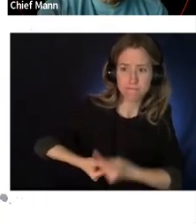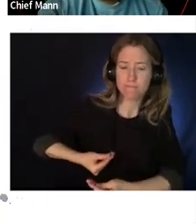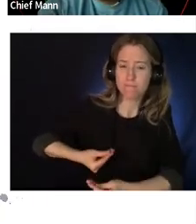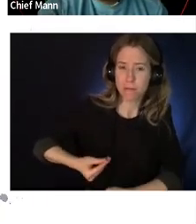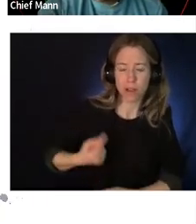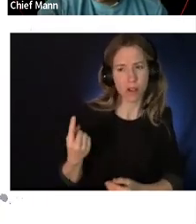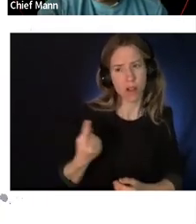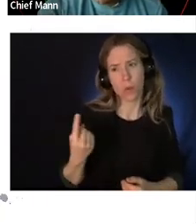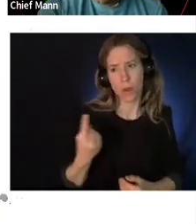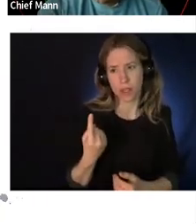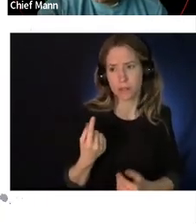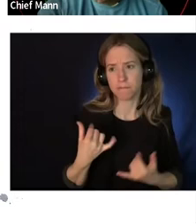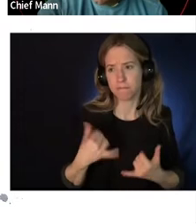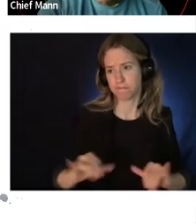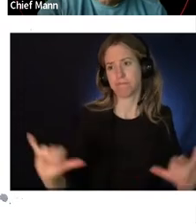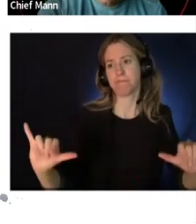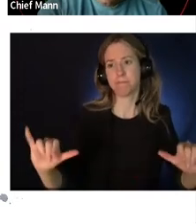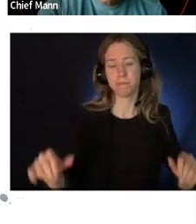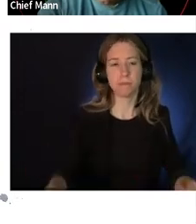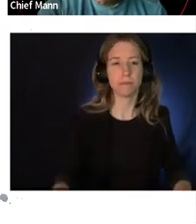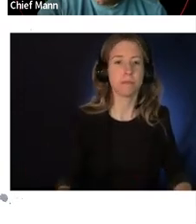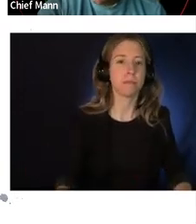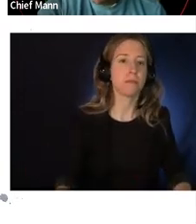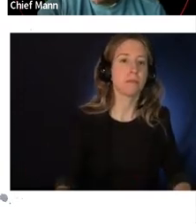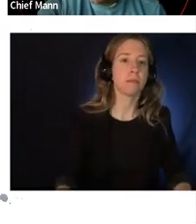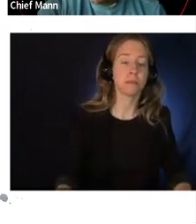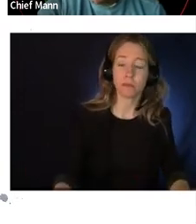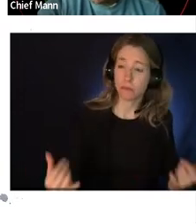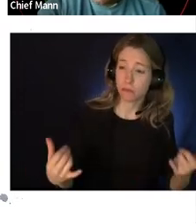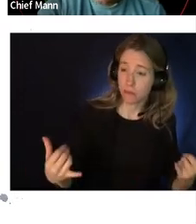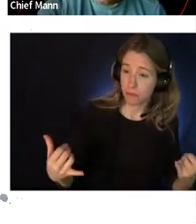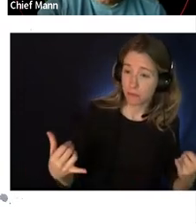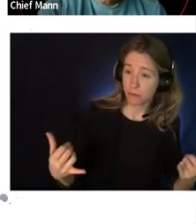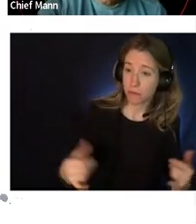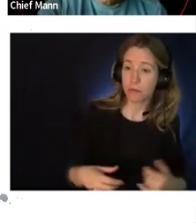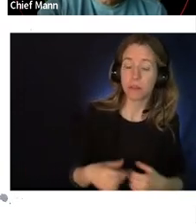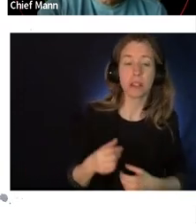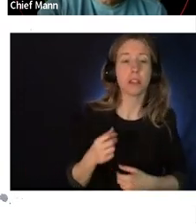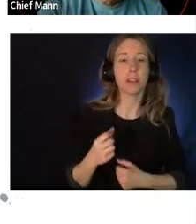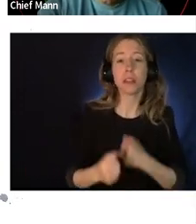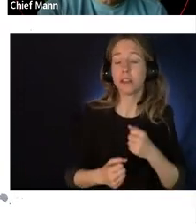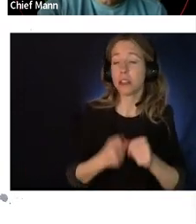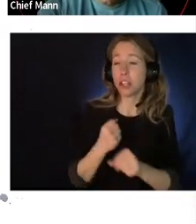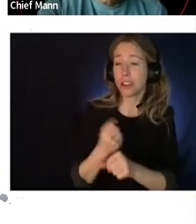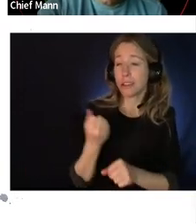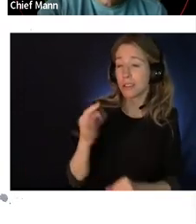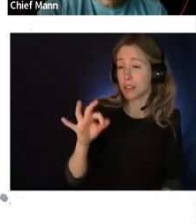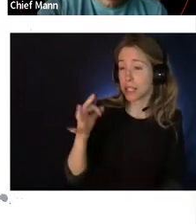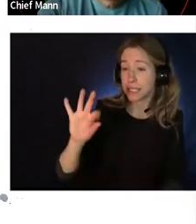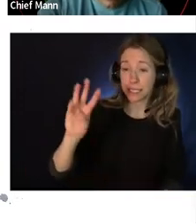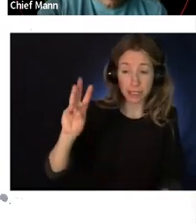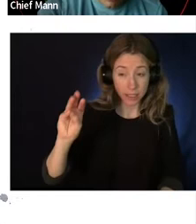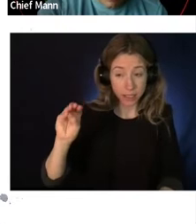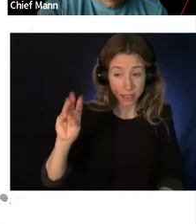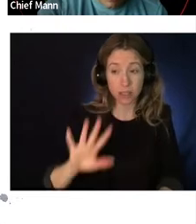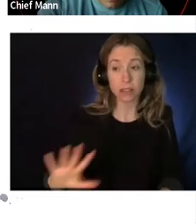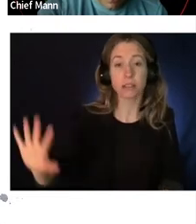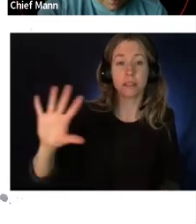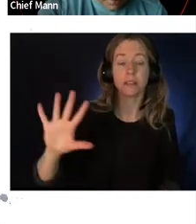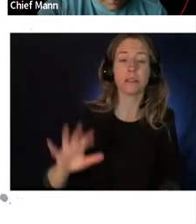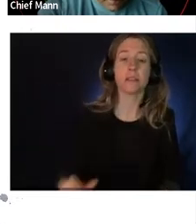So this brings us to modern time, starting in the 1960s. We have